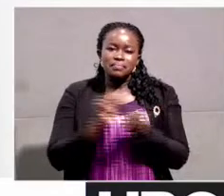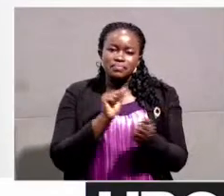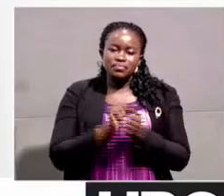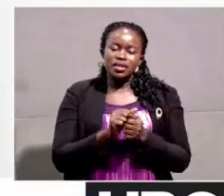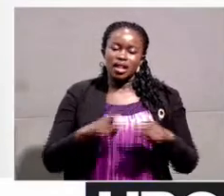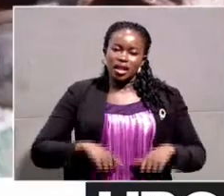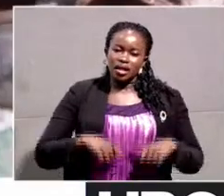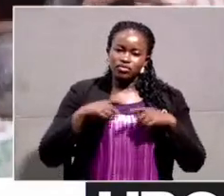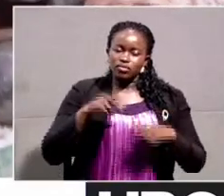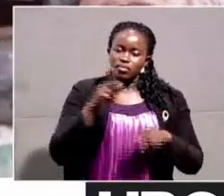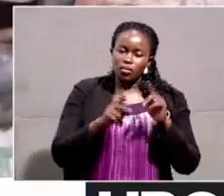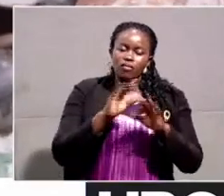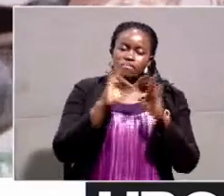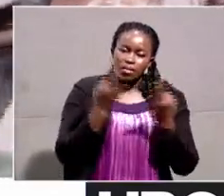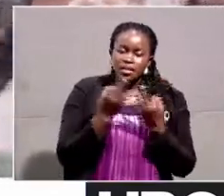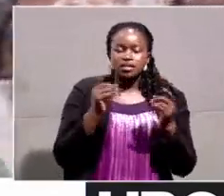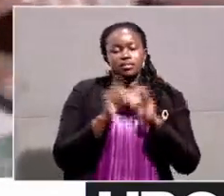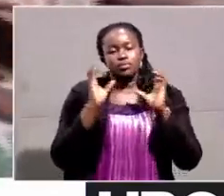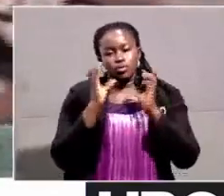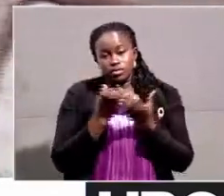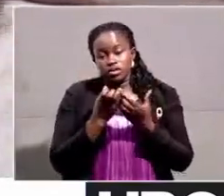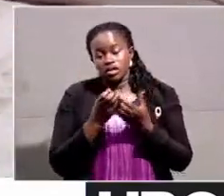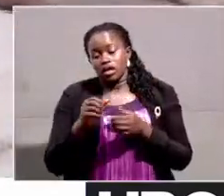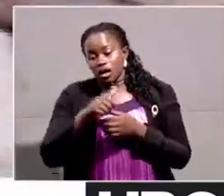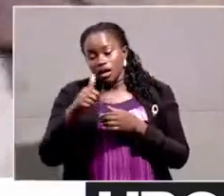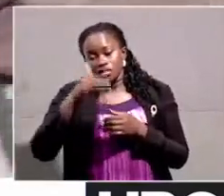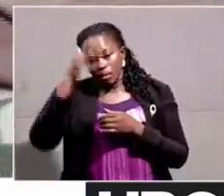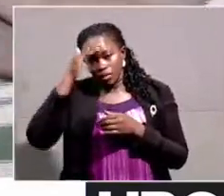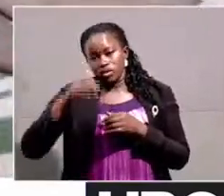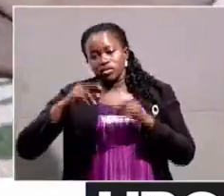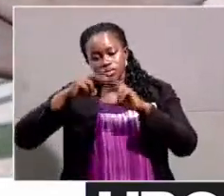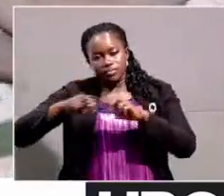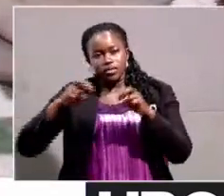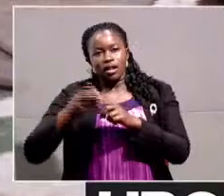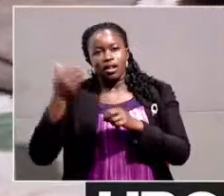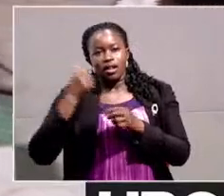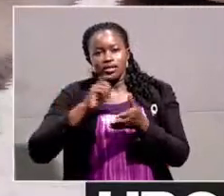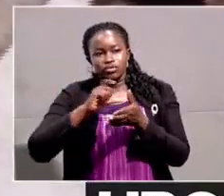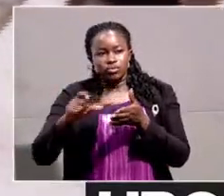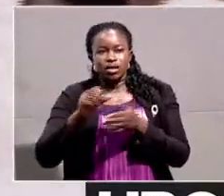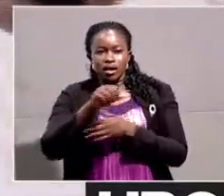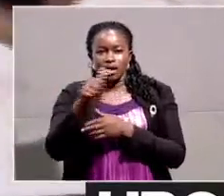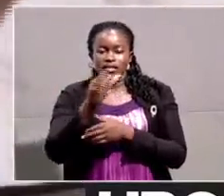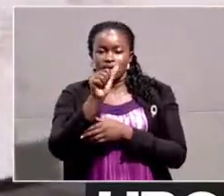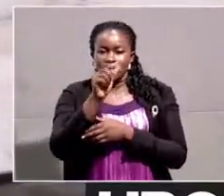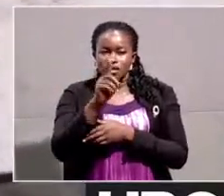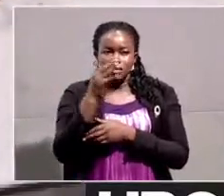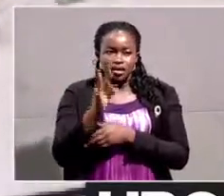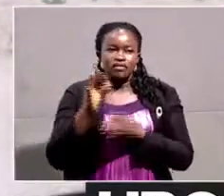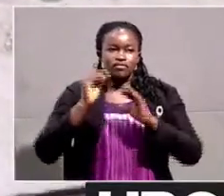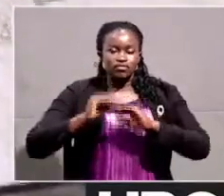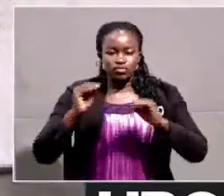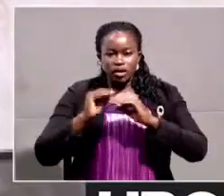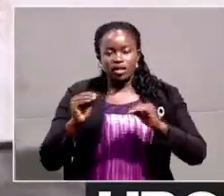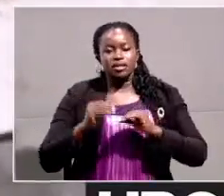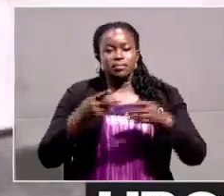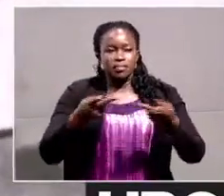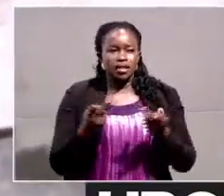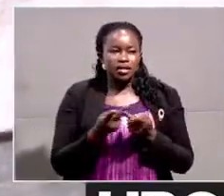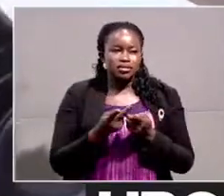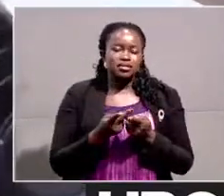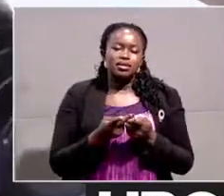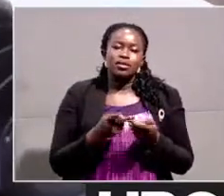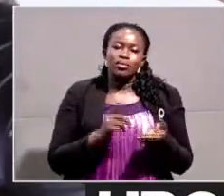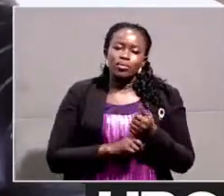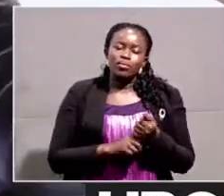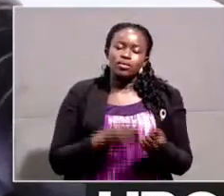the community. In other police operations last week, another ADF training hub was discovered in